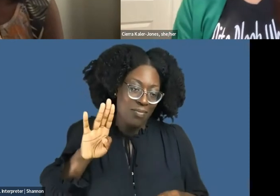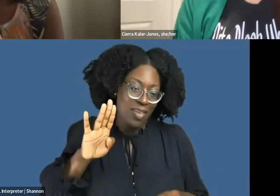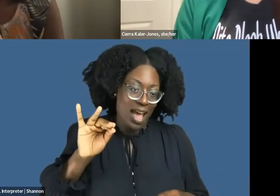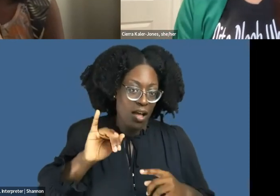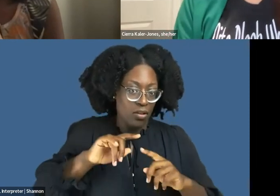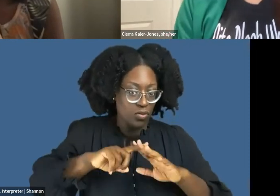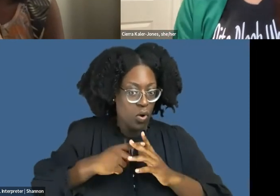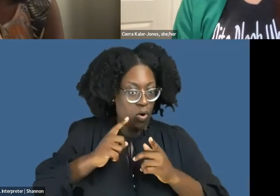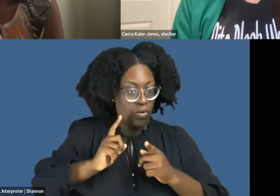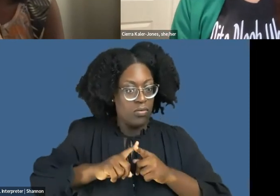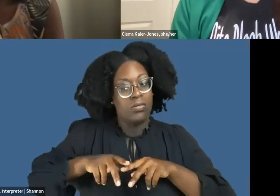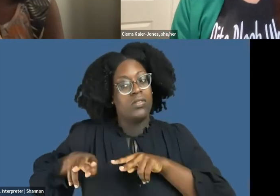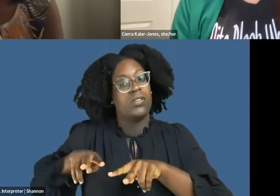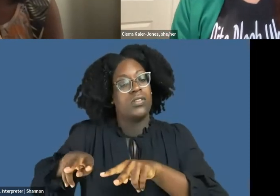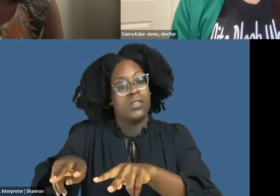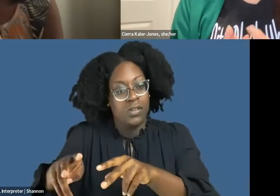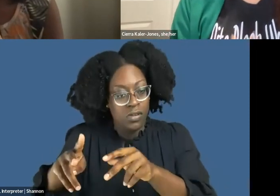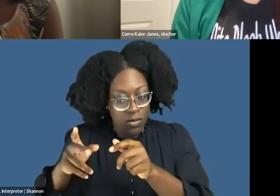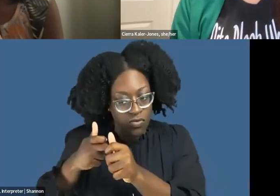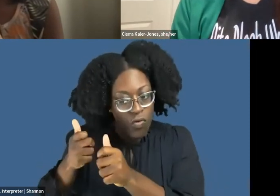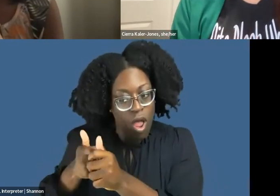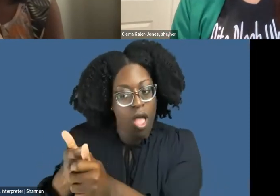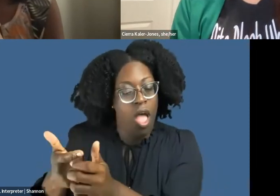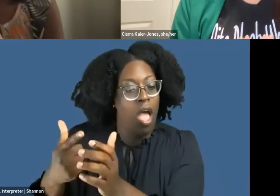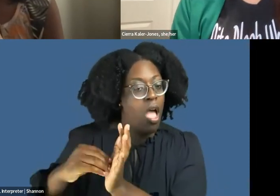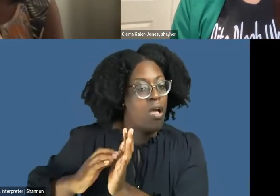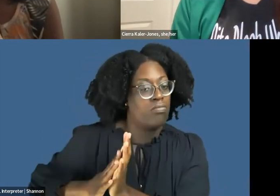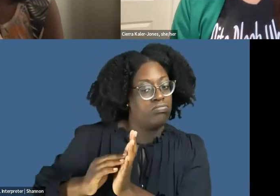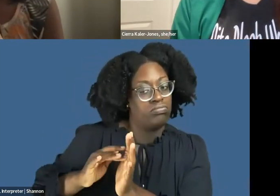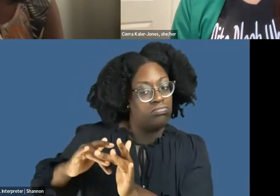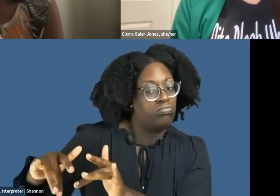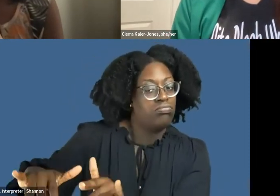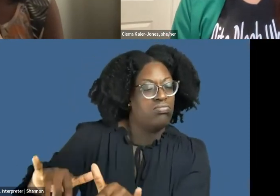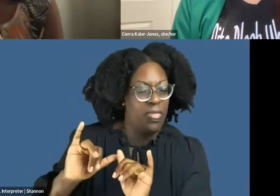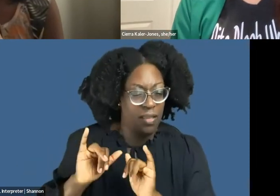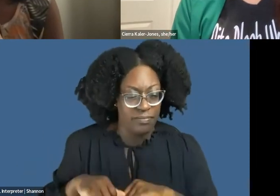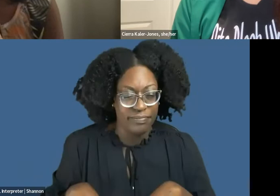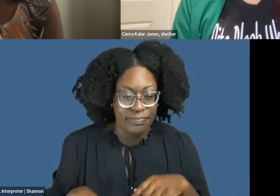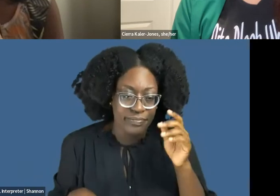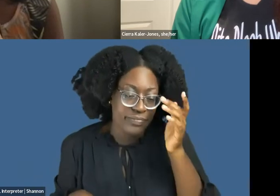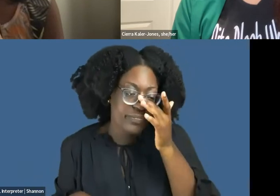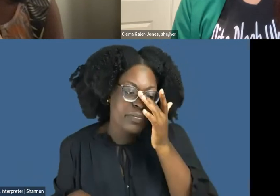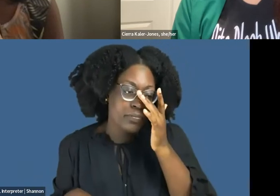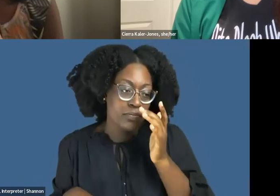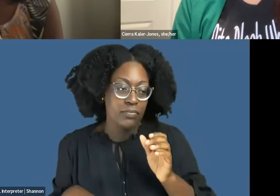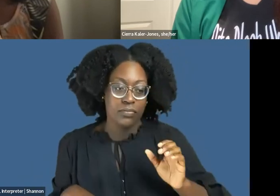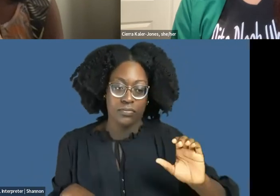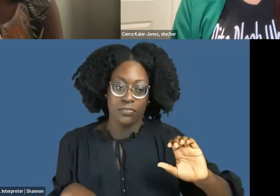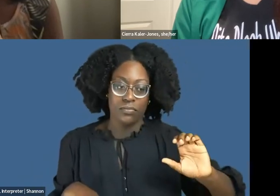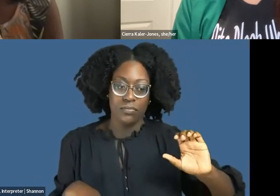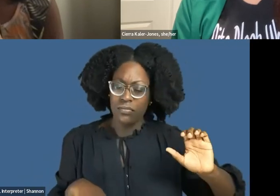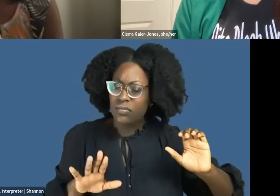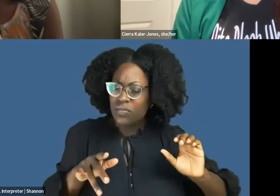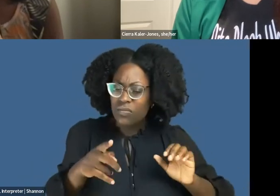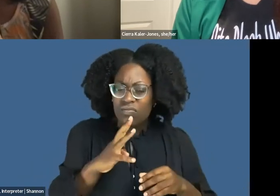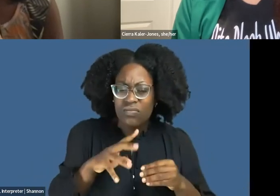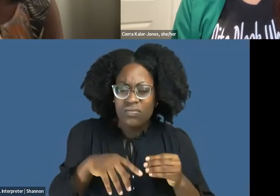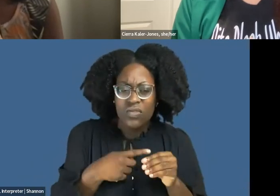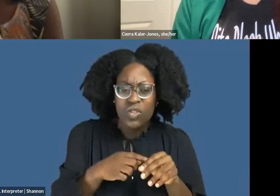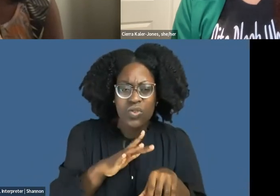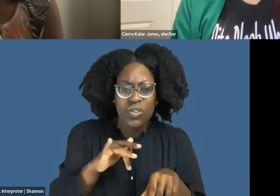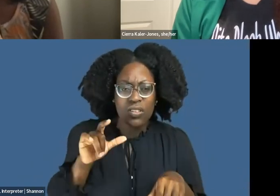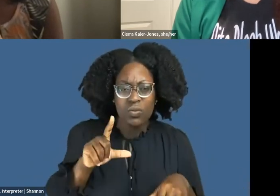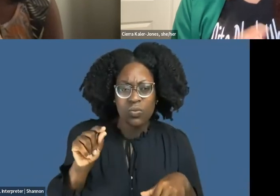Yes, absolutely. And so, you talked a little bit about early 20th century radical organizing. So as we move forward in